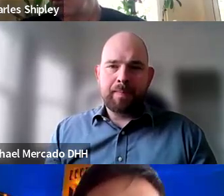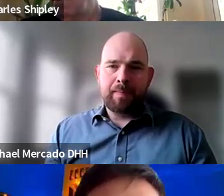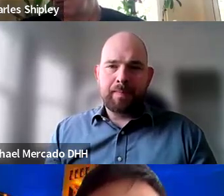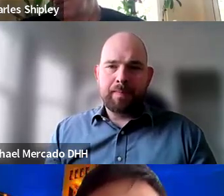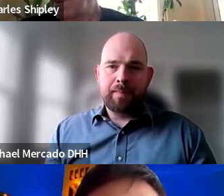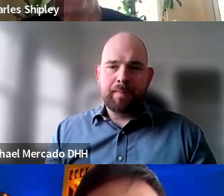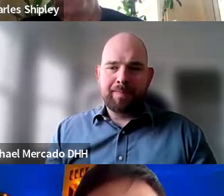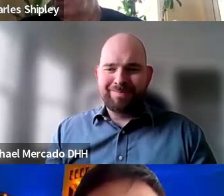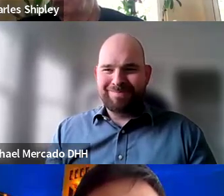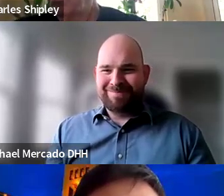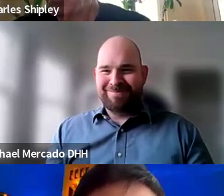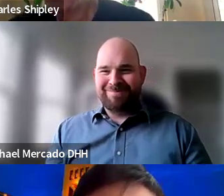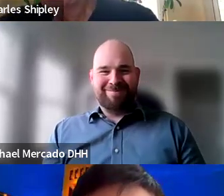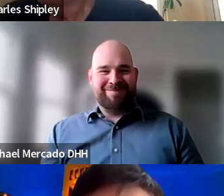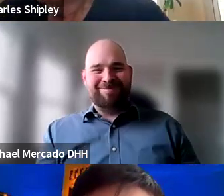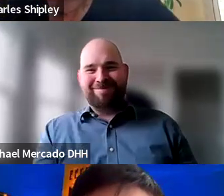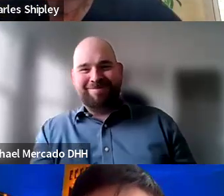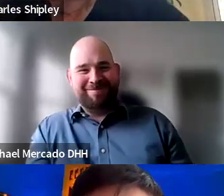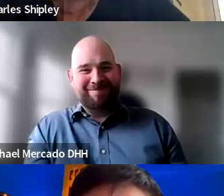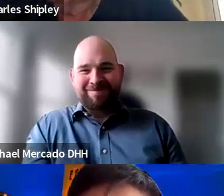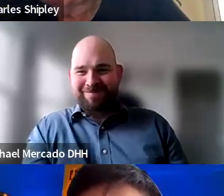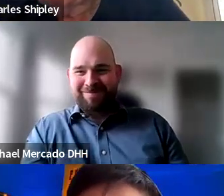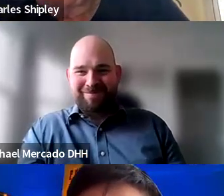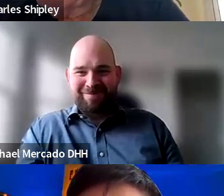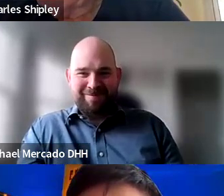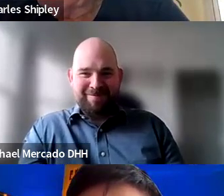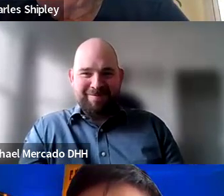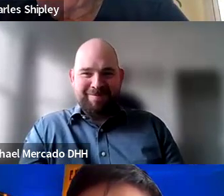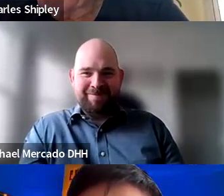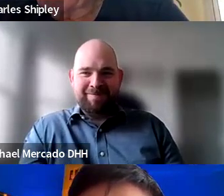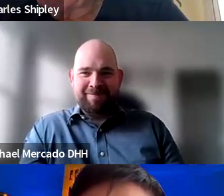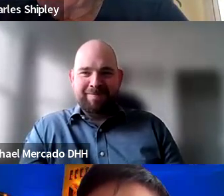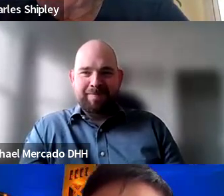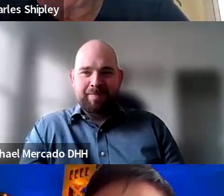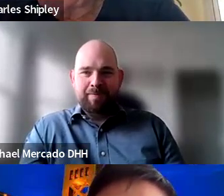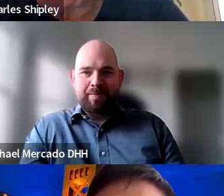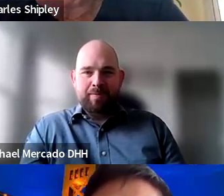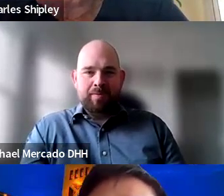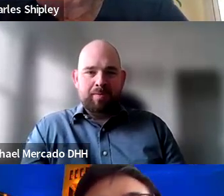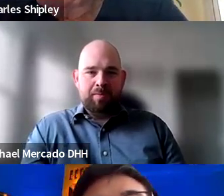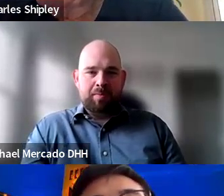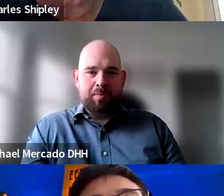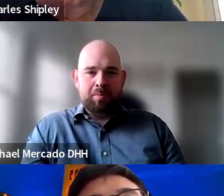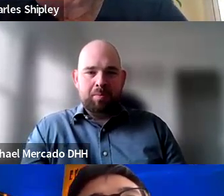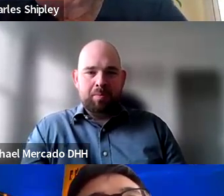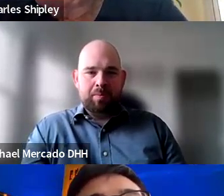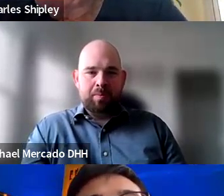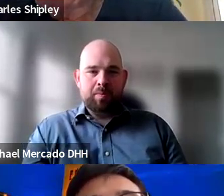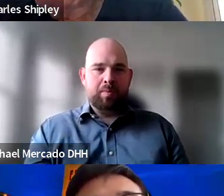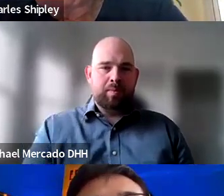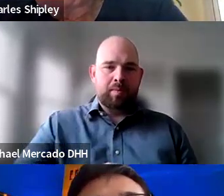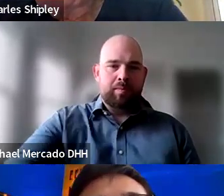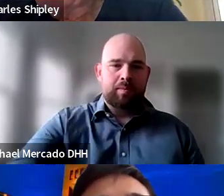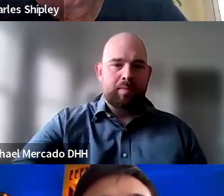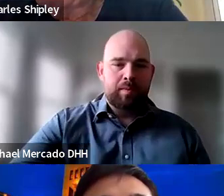as most of you vendors know, right, it's QIP time that everybody's getting in their QIP surveys. Let me just share my screen, just a